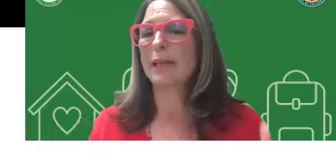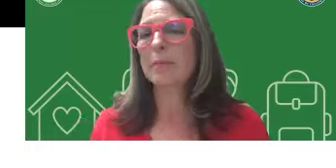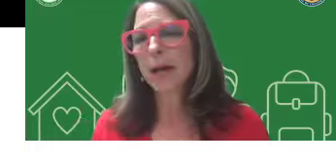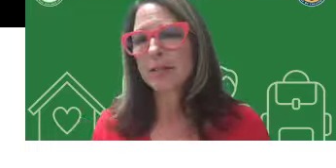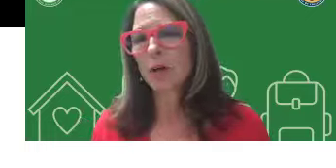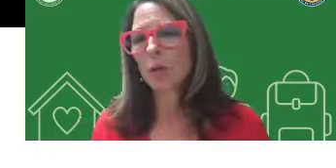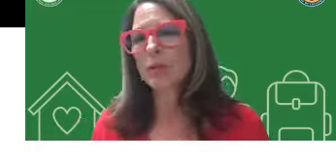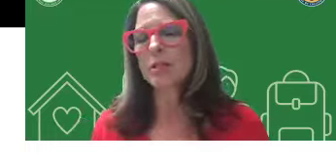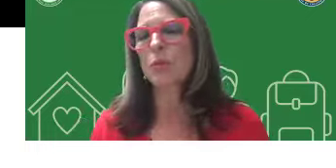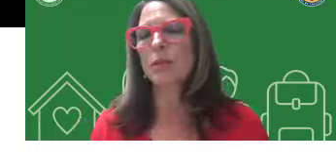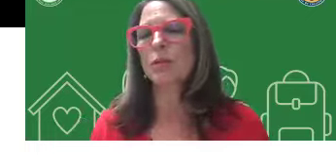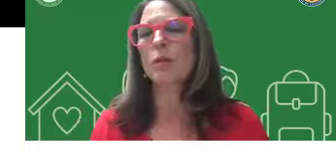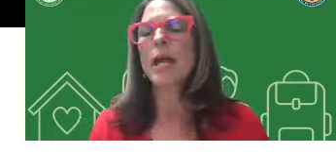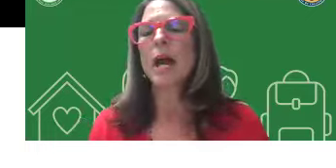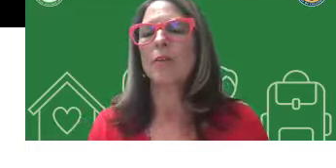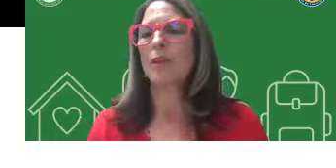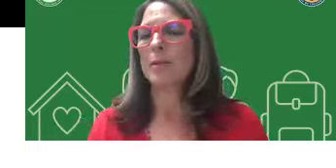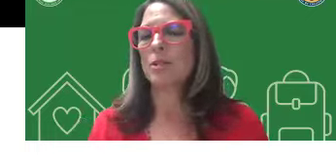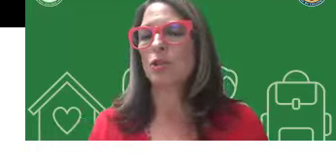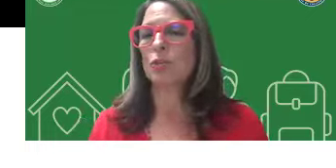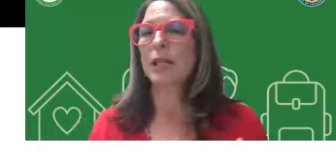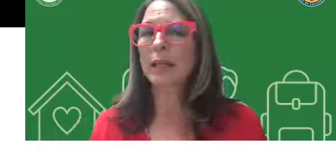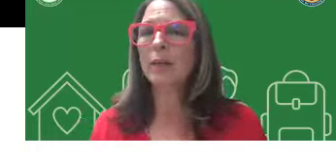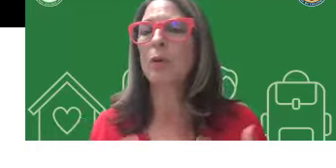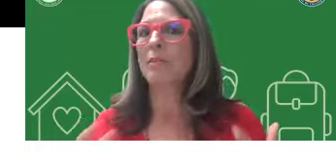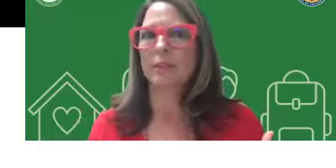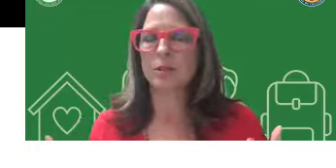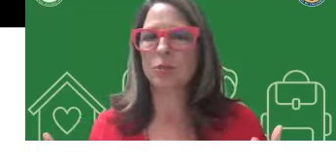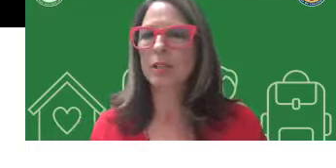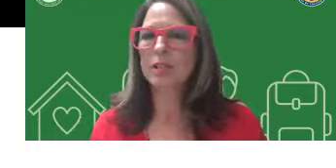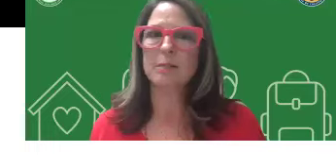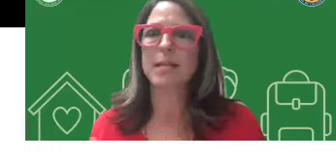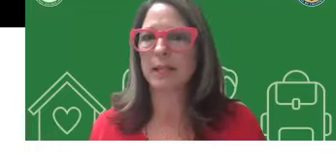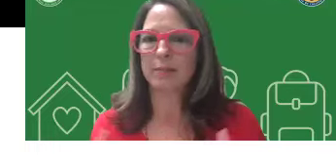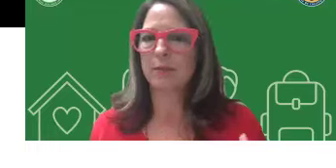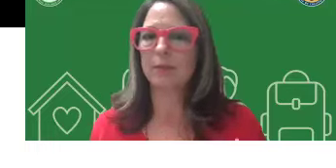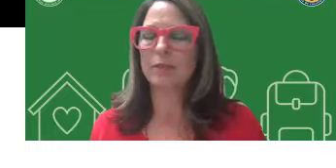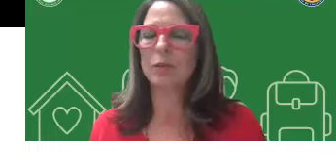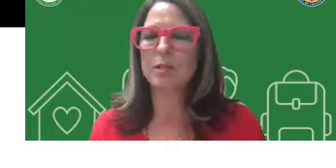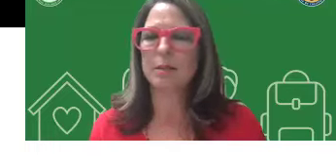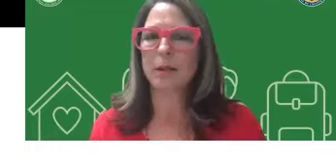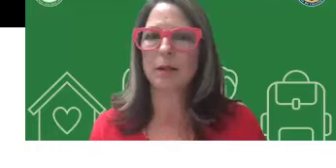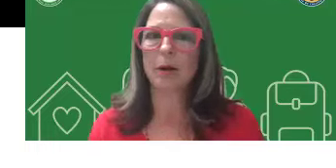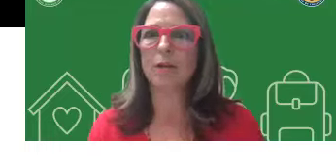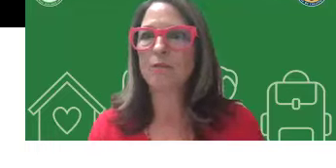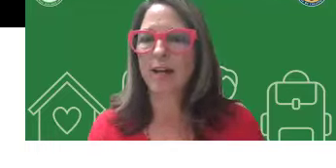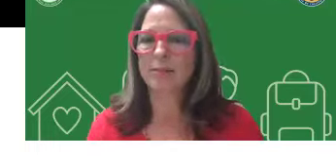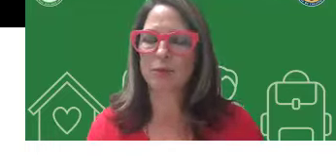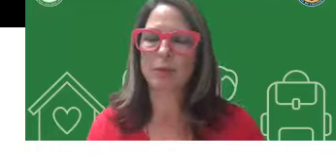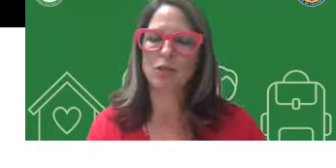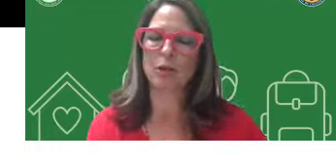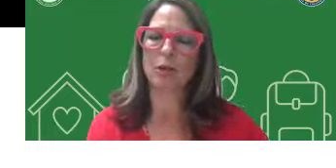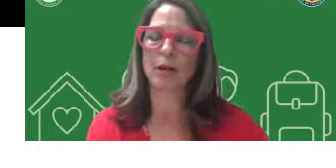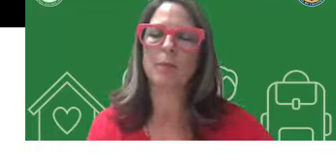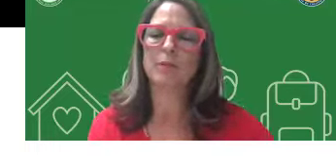We're going to talk about the impact of homelessness with you on families and children, and the prevalence, really some data, leave you with some hard